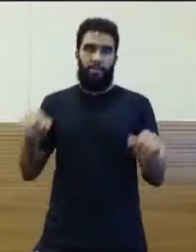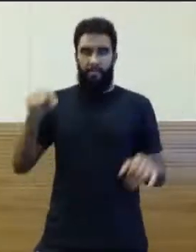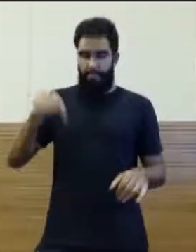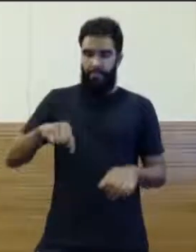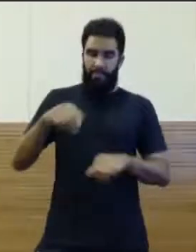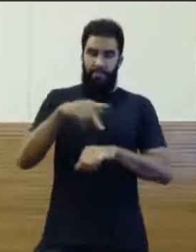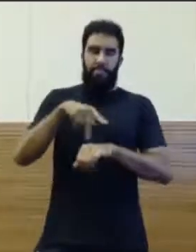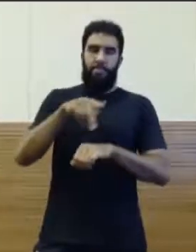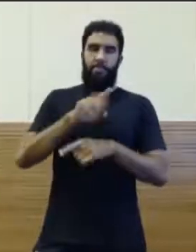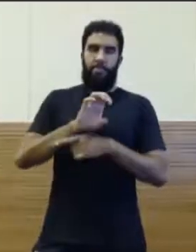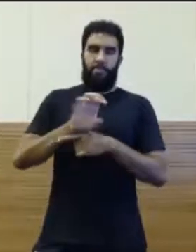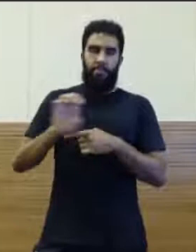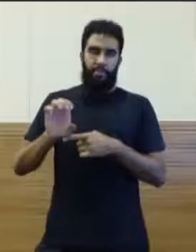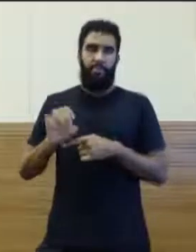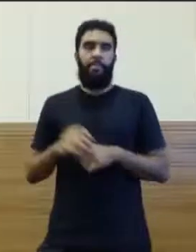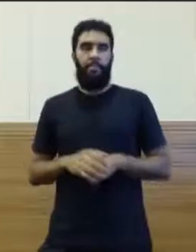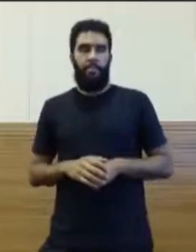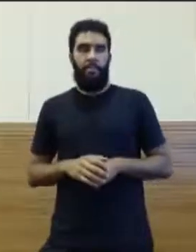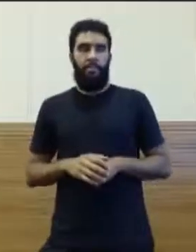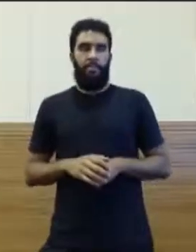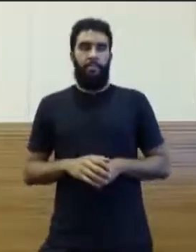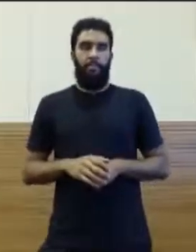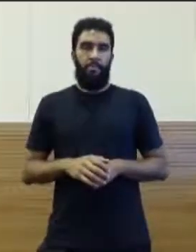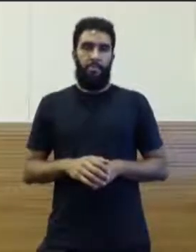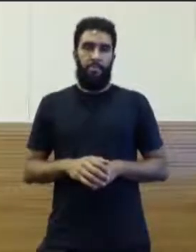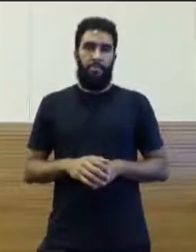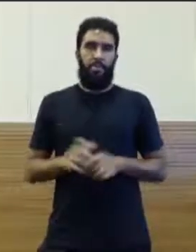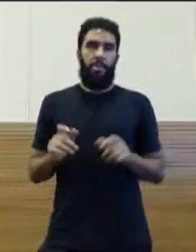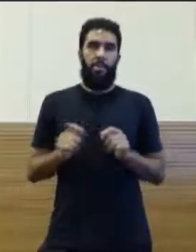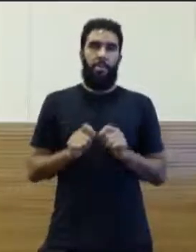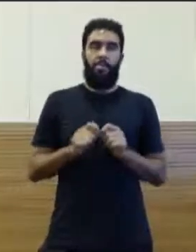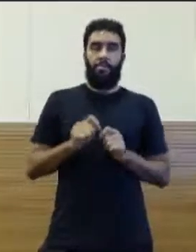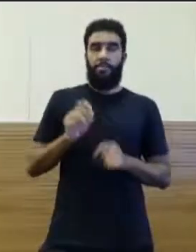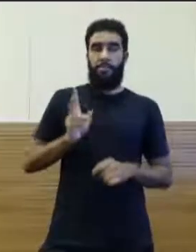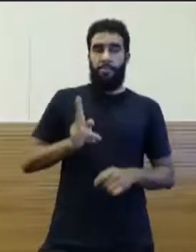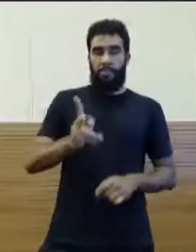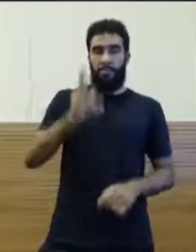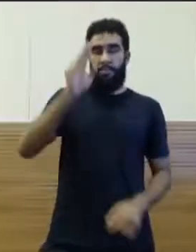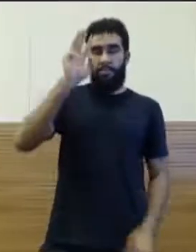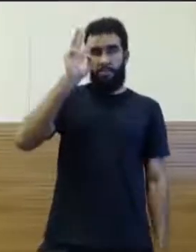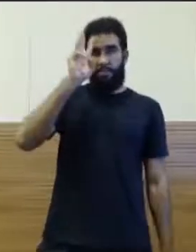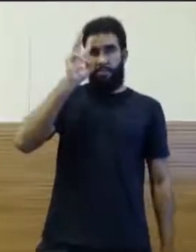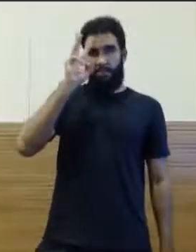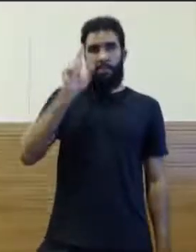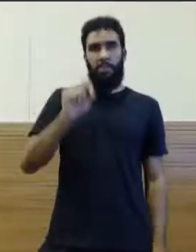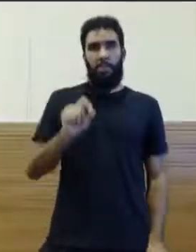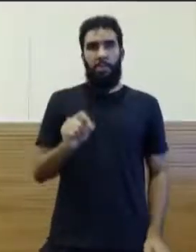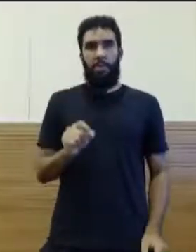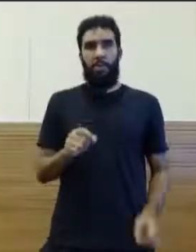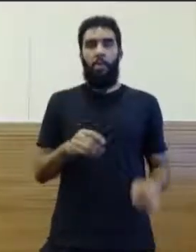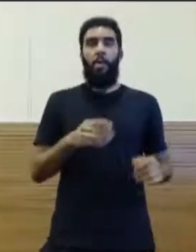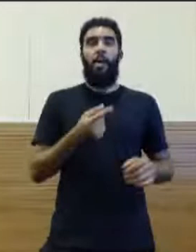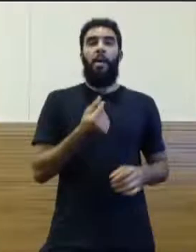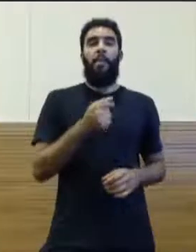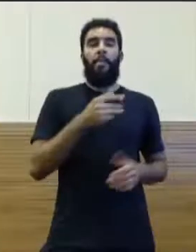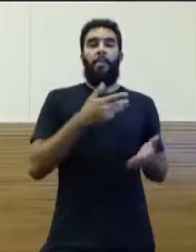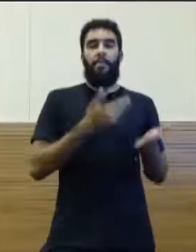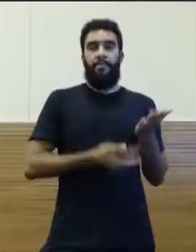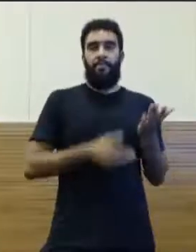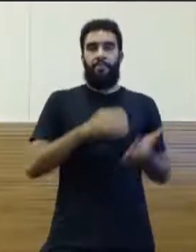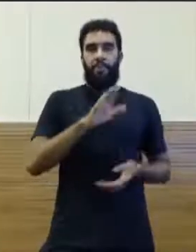guidelines, and to know that in this country we would do these on Tuesdays, which was